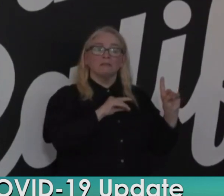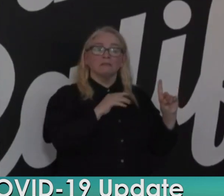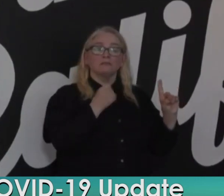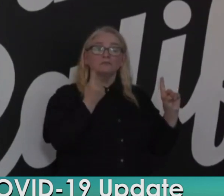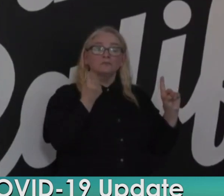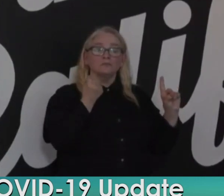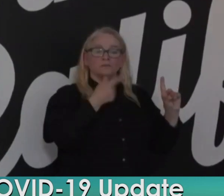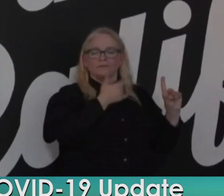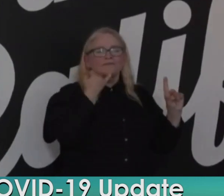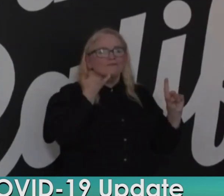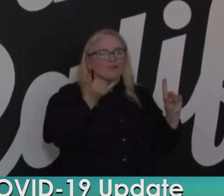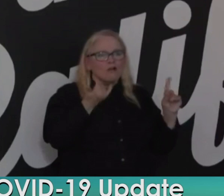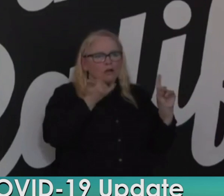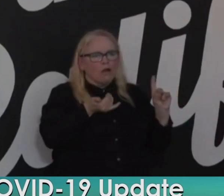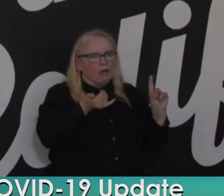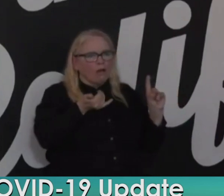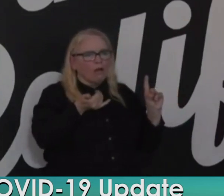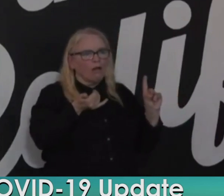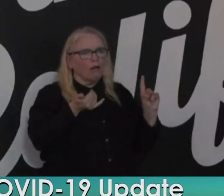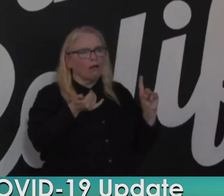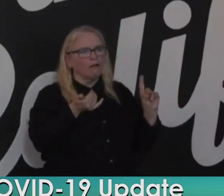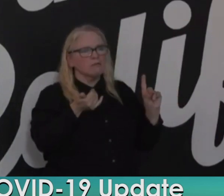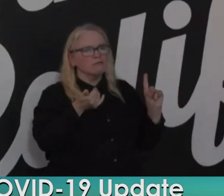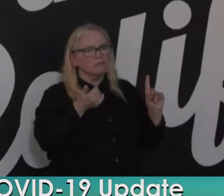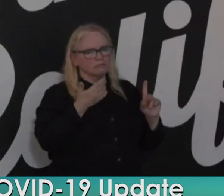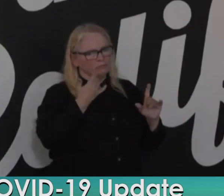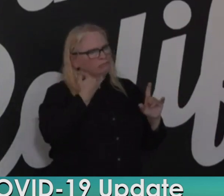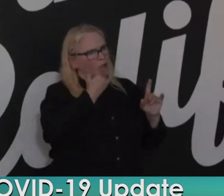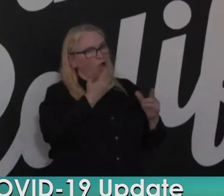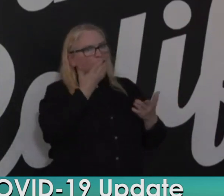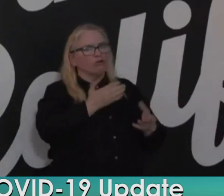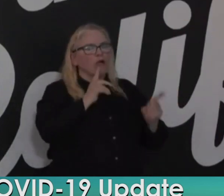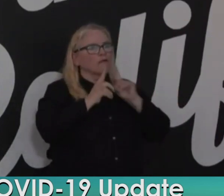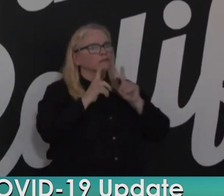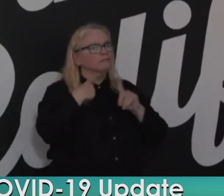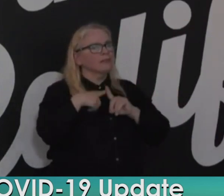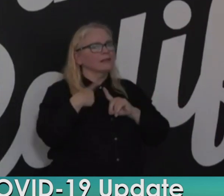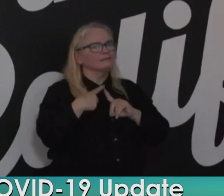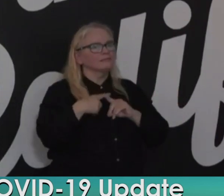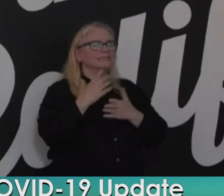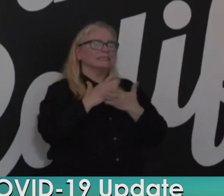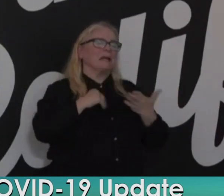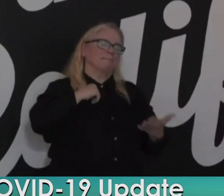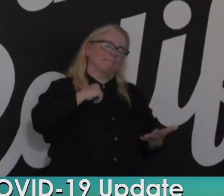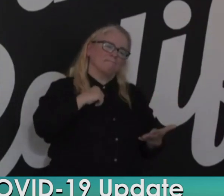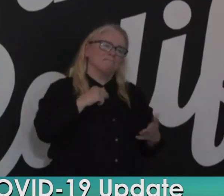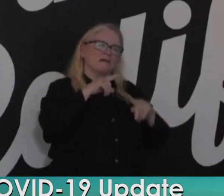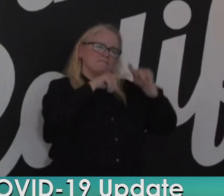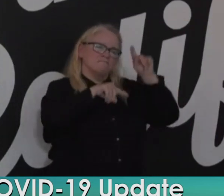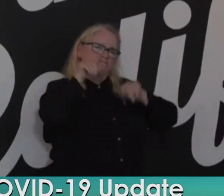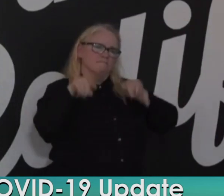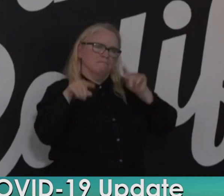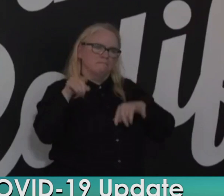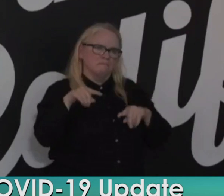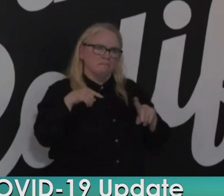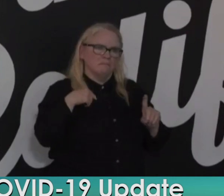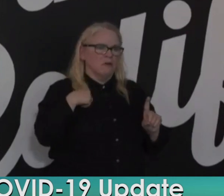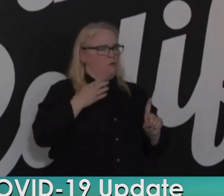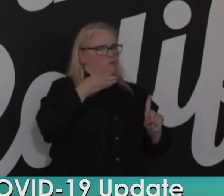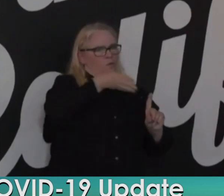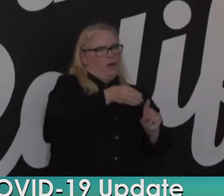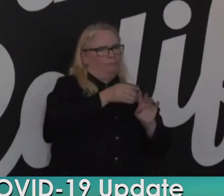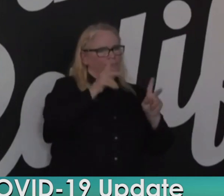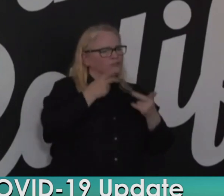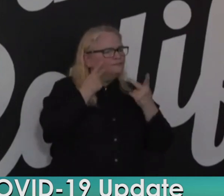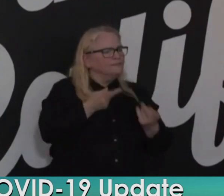calls went extraordinarily well. In a few cases, a few dozen, they had to make visits, and those went extraordinarily well. There was just one outlier. So